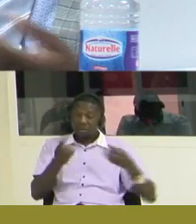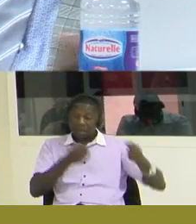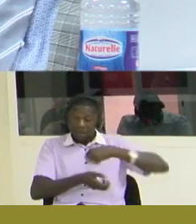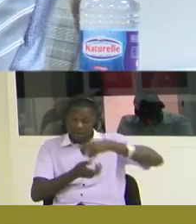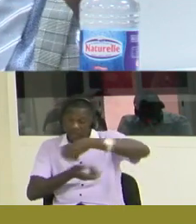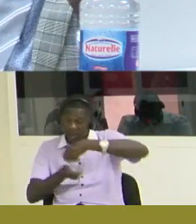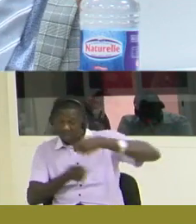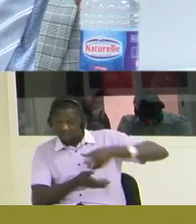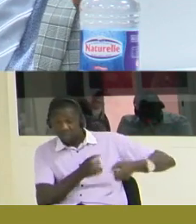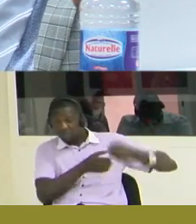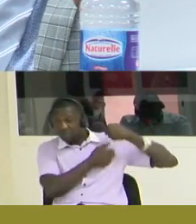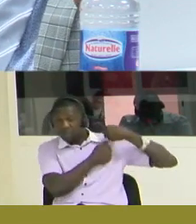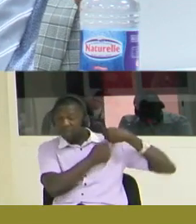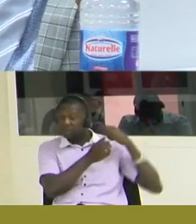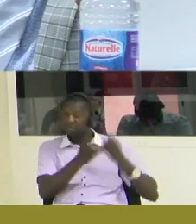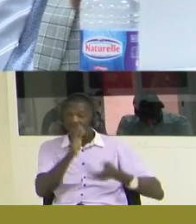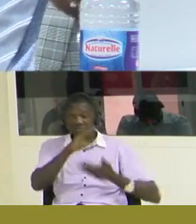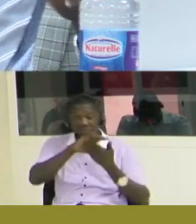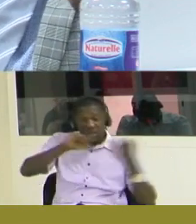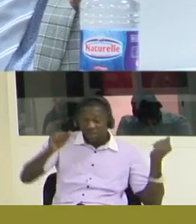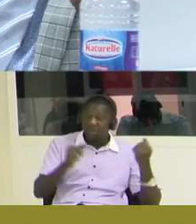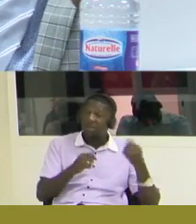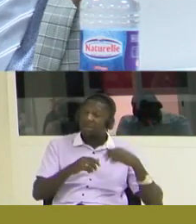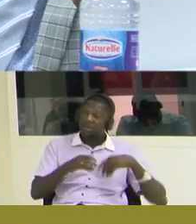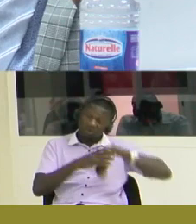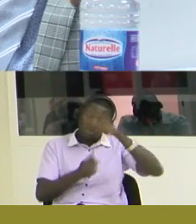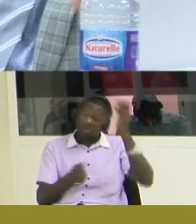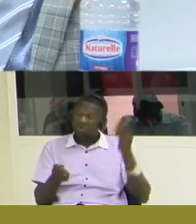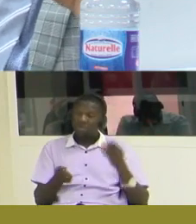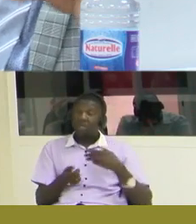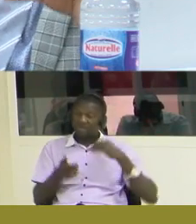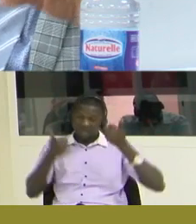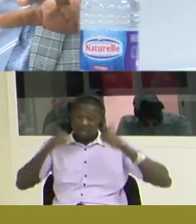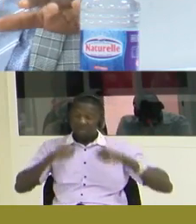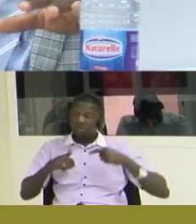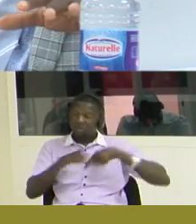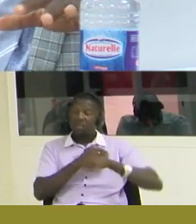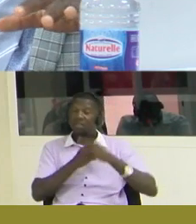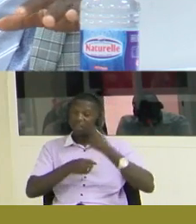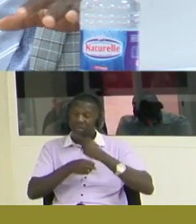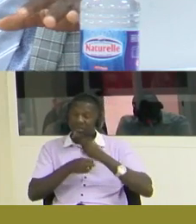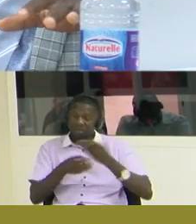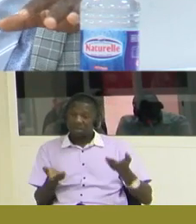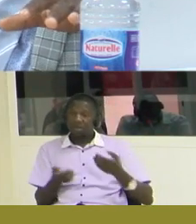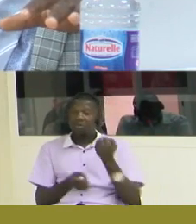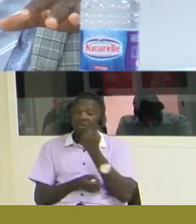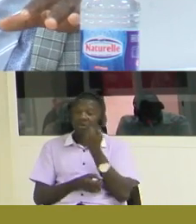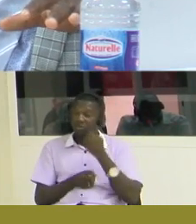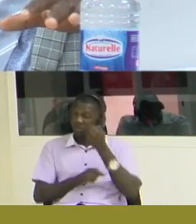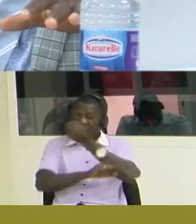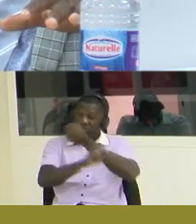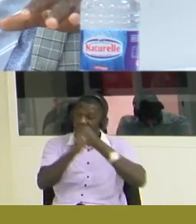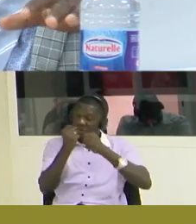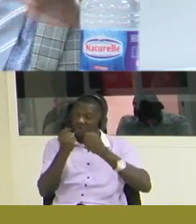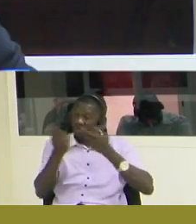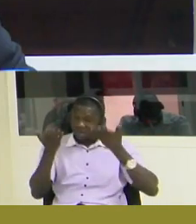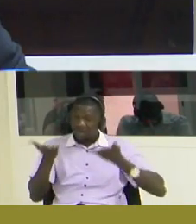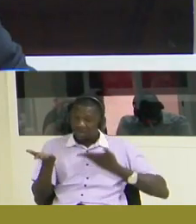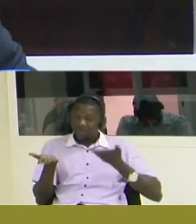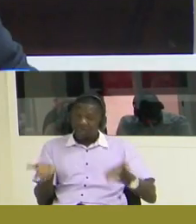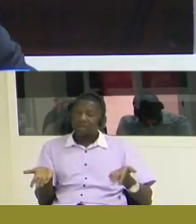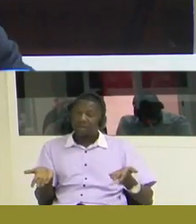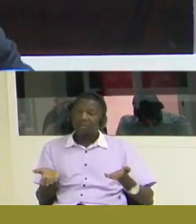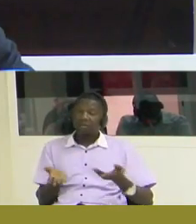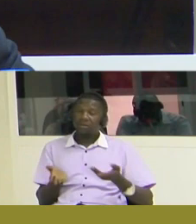and they go that happened in Gambia because of the circumstances well